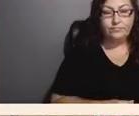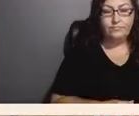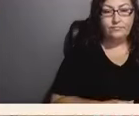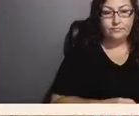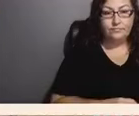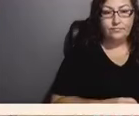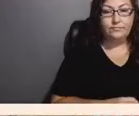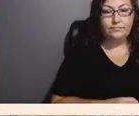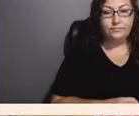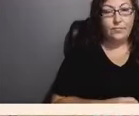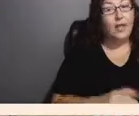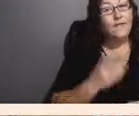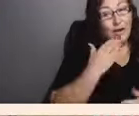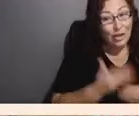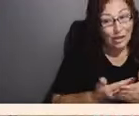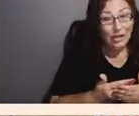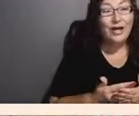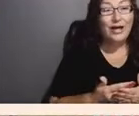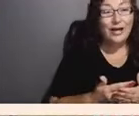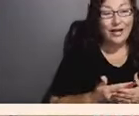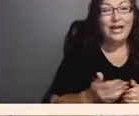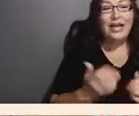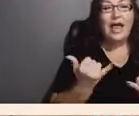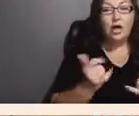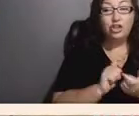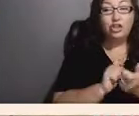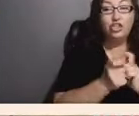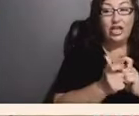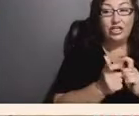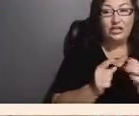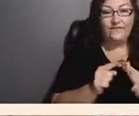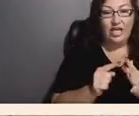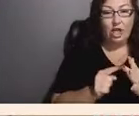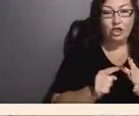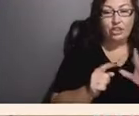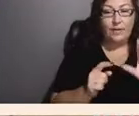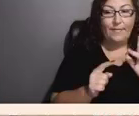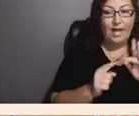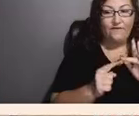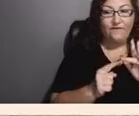Very good. Let's switch fingers. Middle finger.